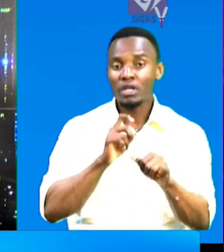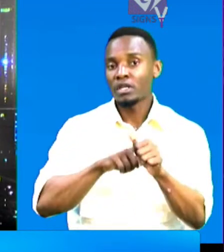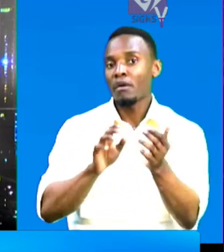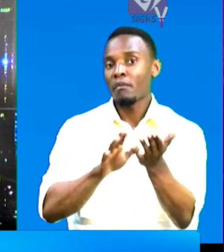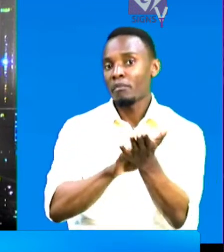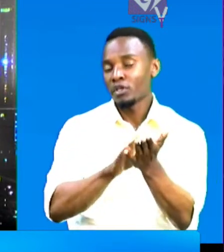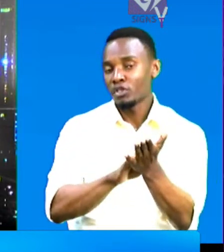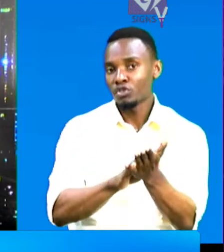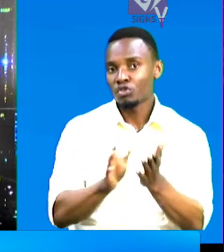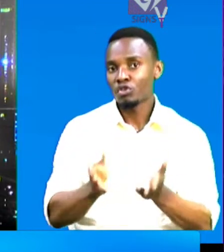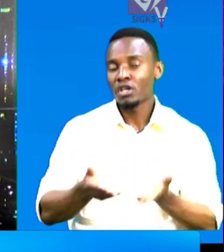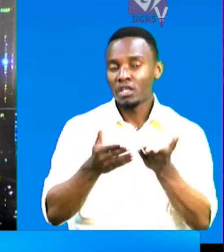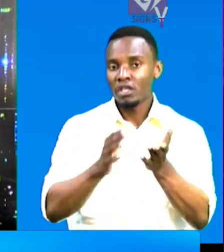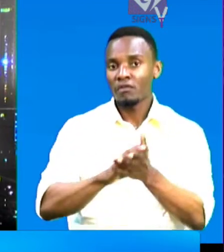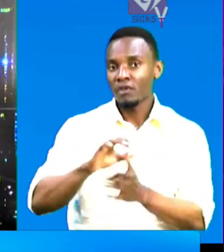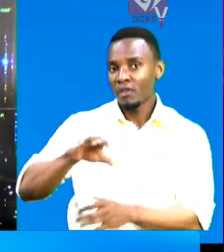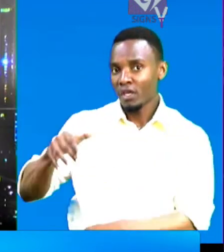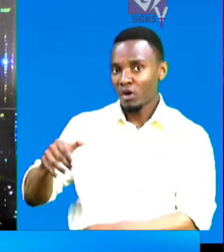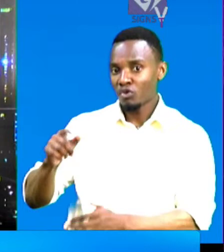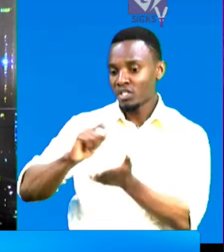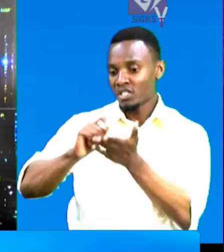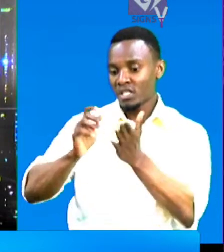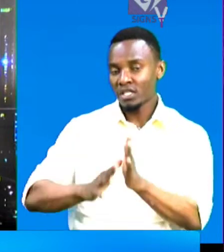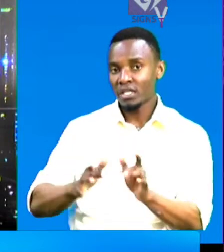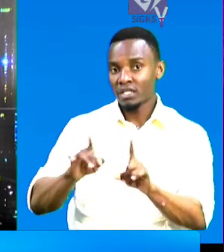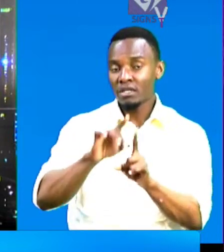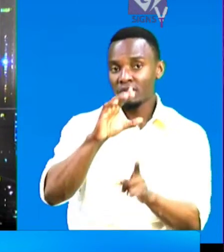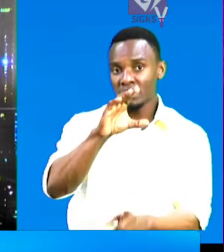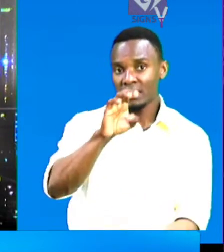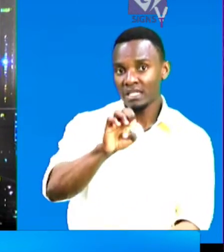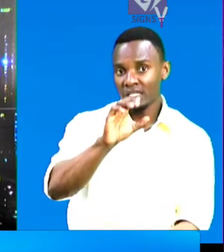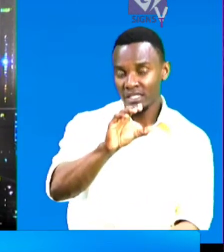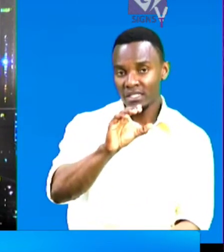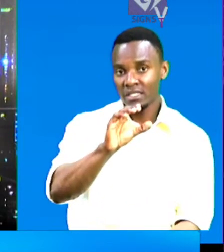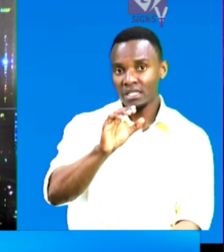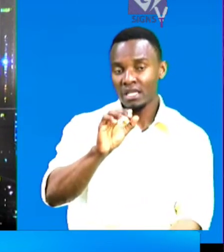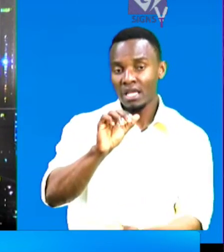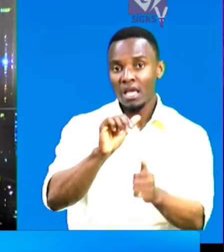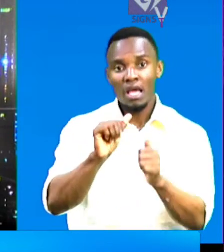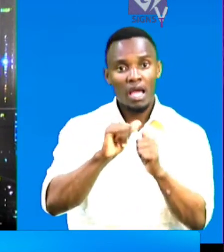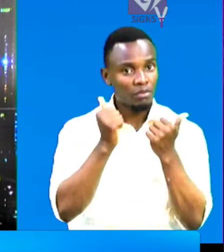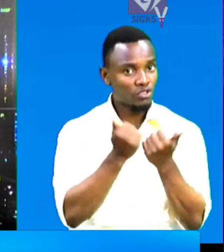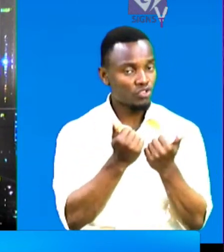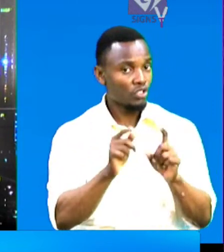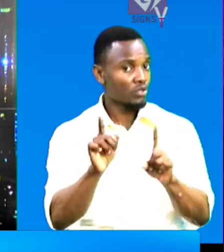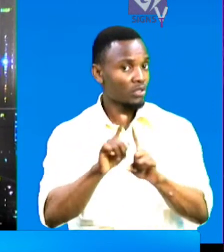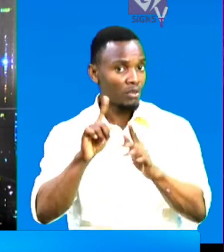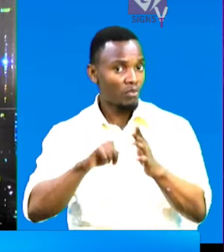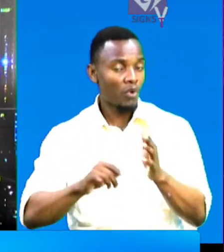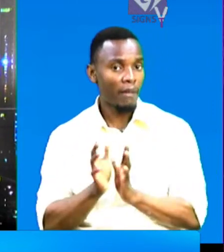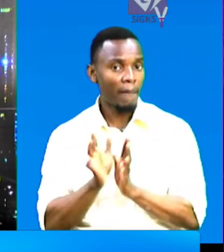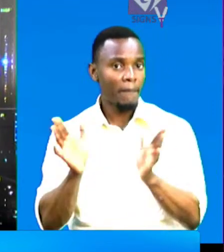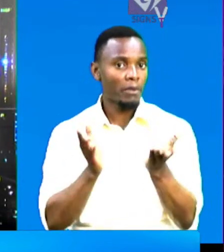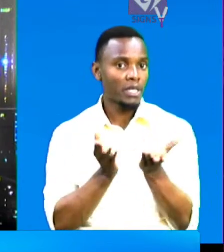County Secretary and CEC Administration and Public Service.